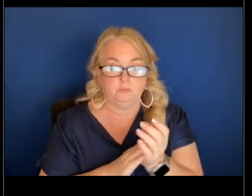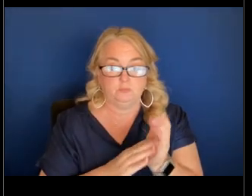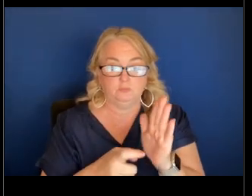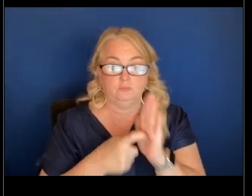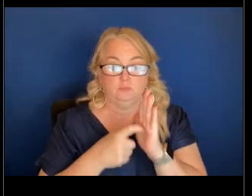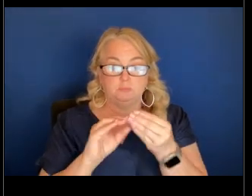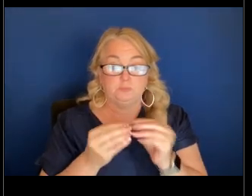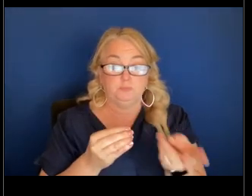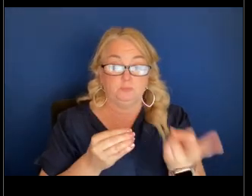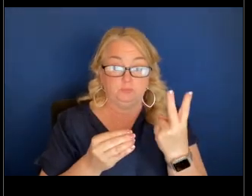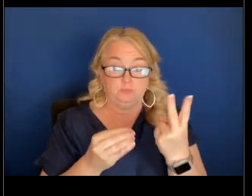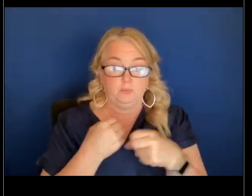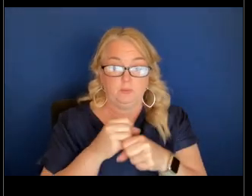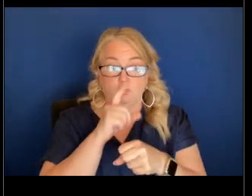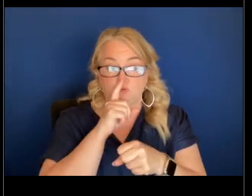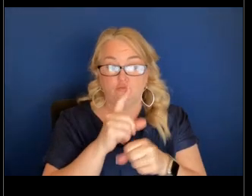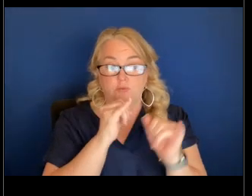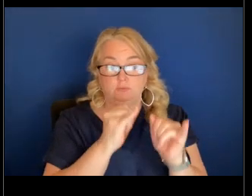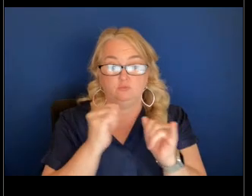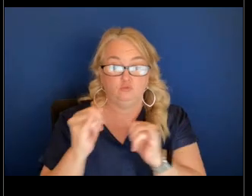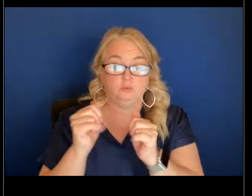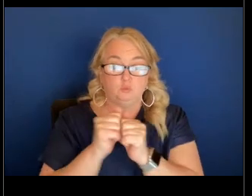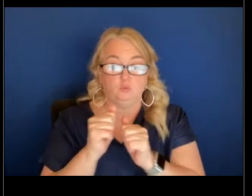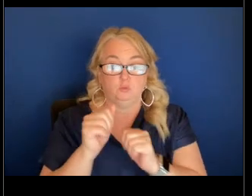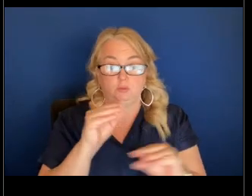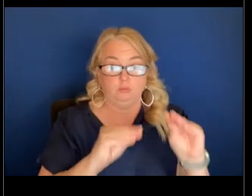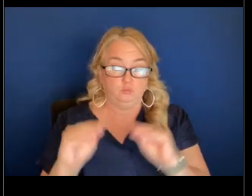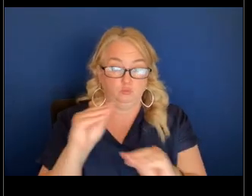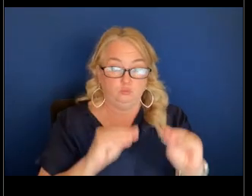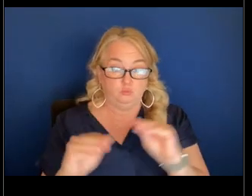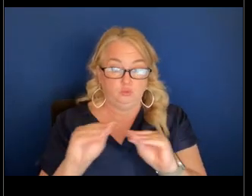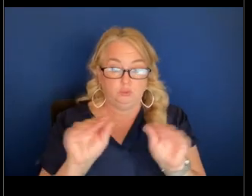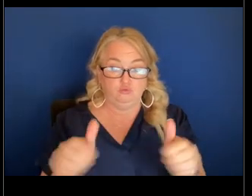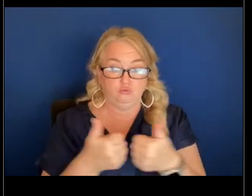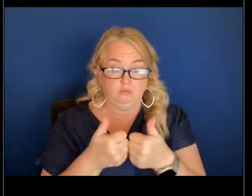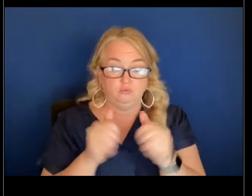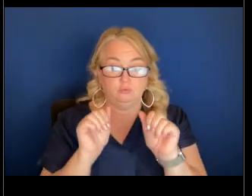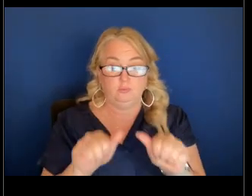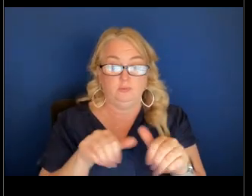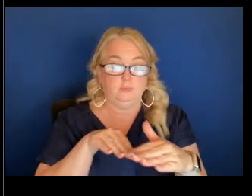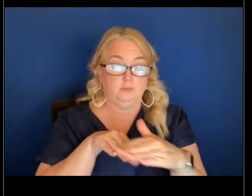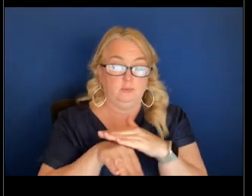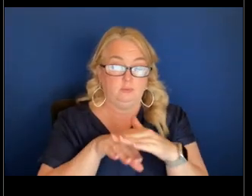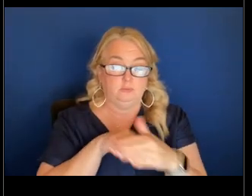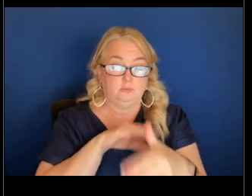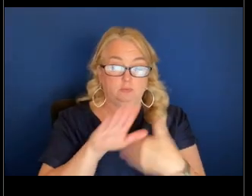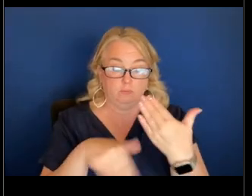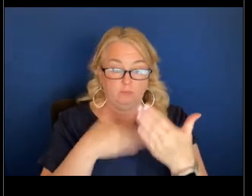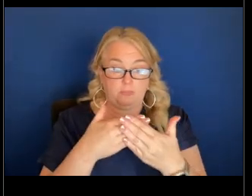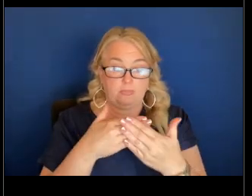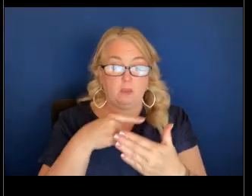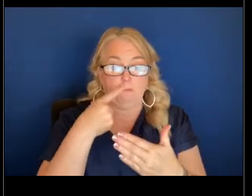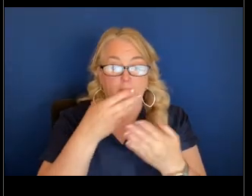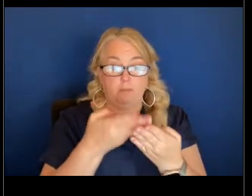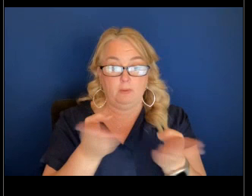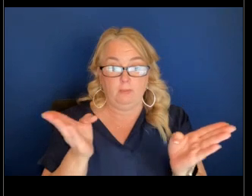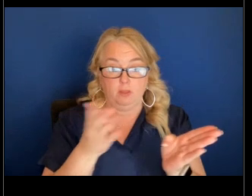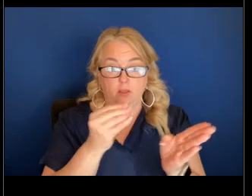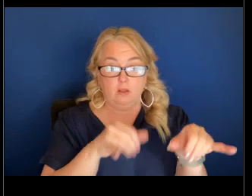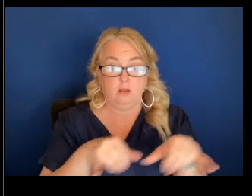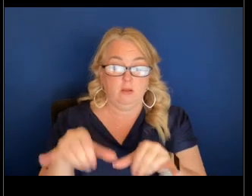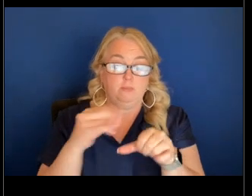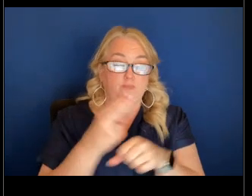Requirement 2 ensures that individuals with mobility challenges can access all